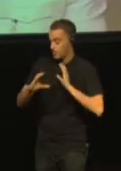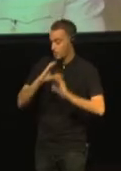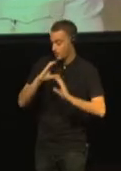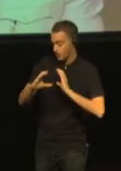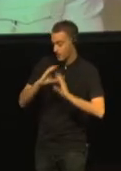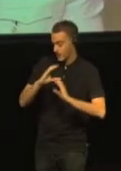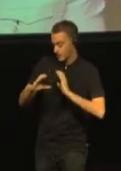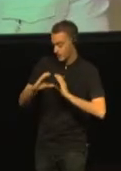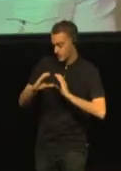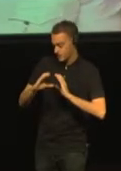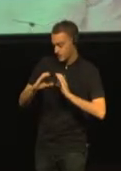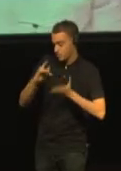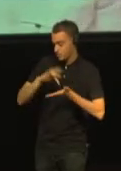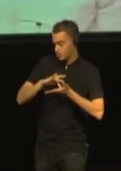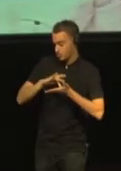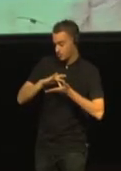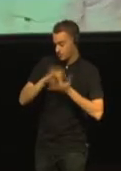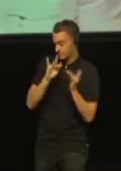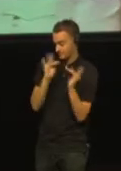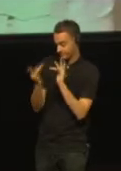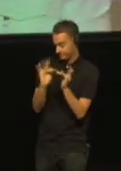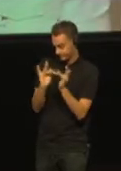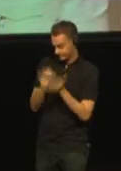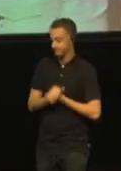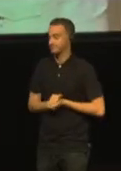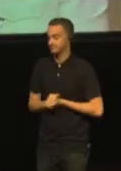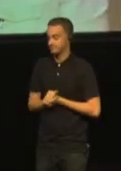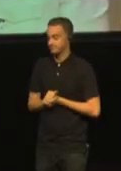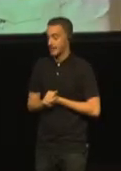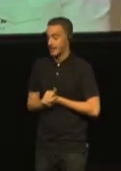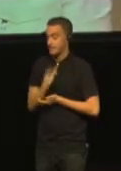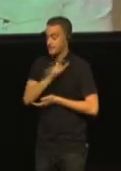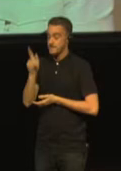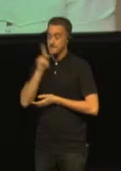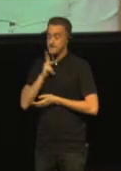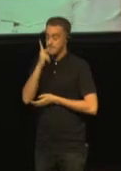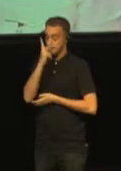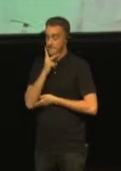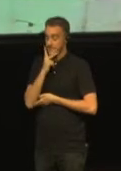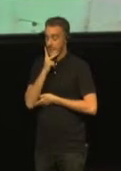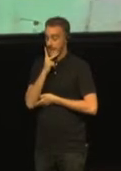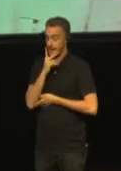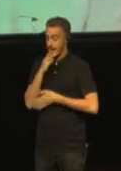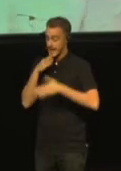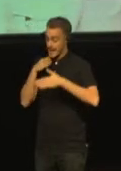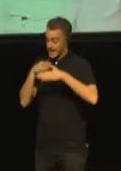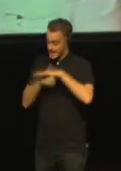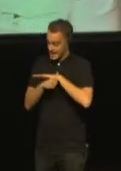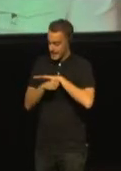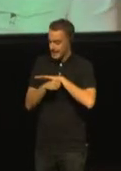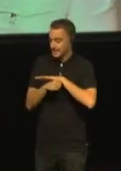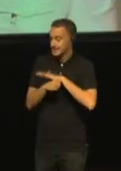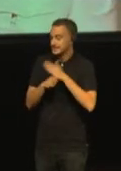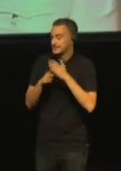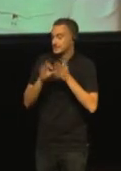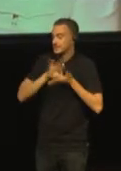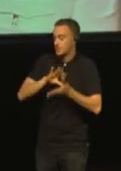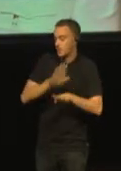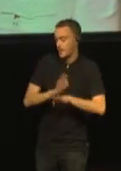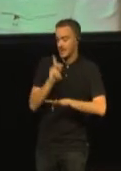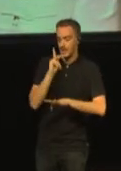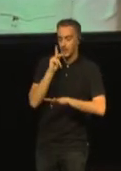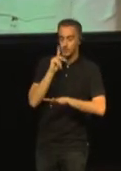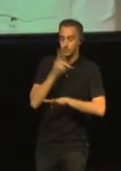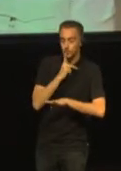Deafblind people must access services for the deaf or the blind. For example, as well, education services such as